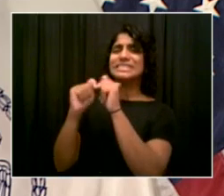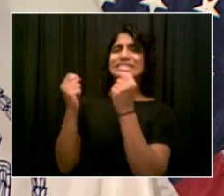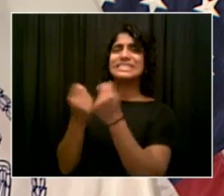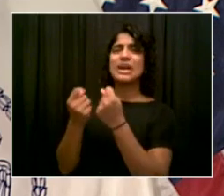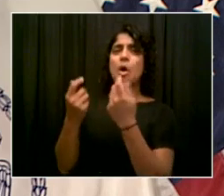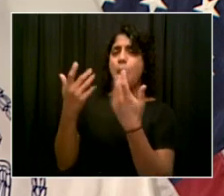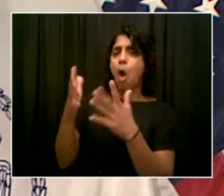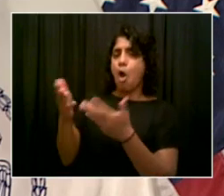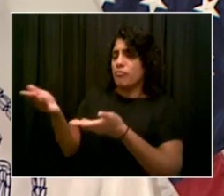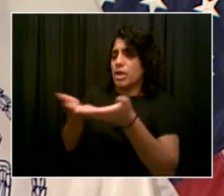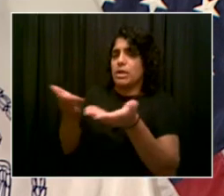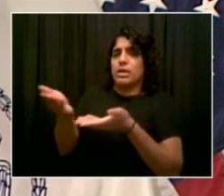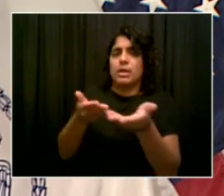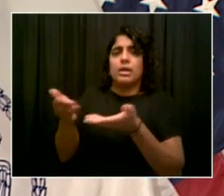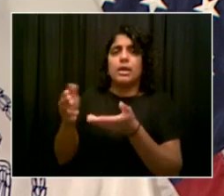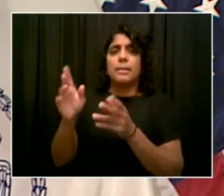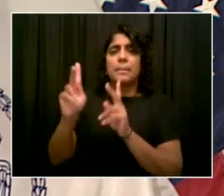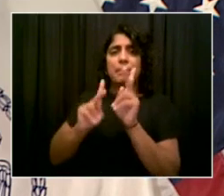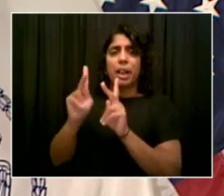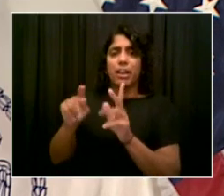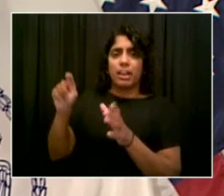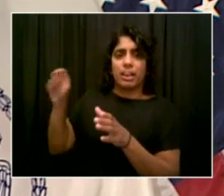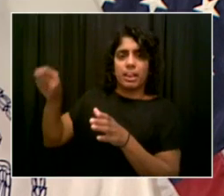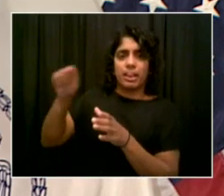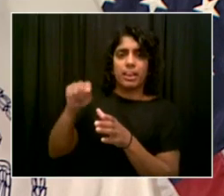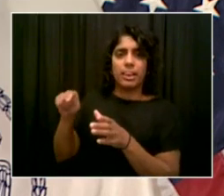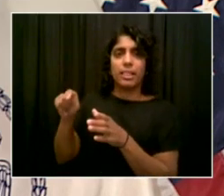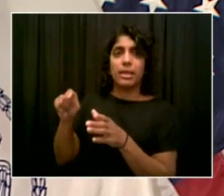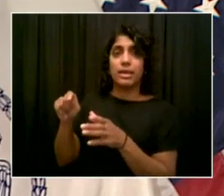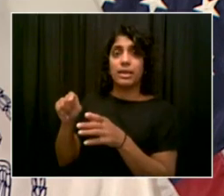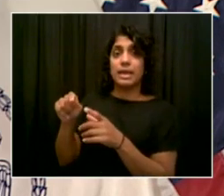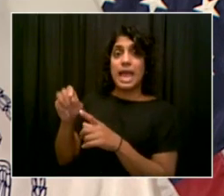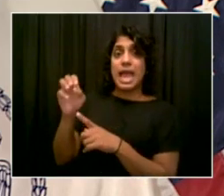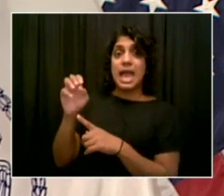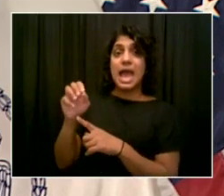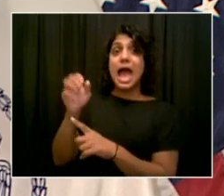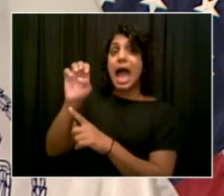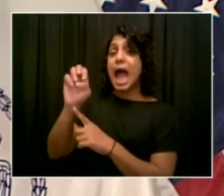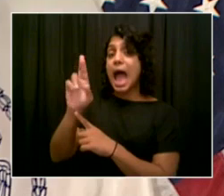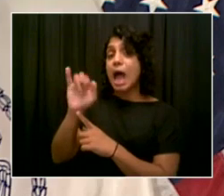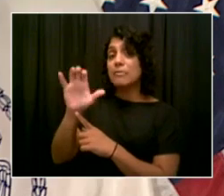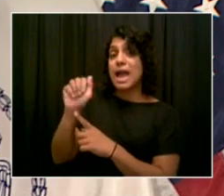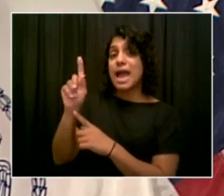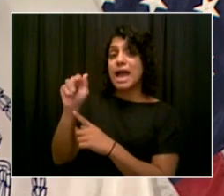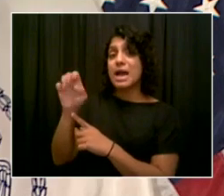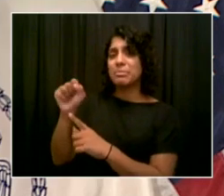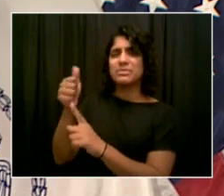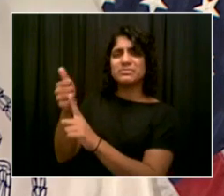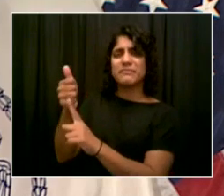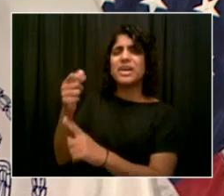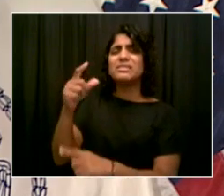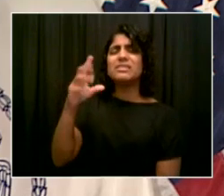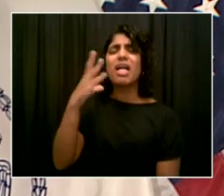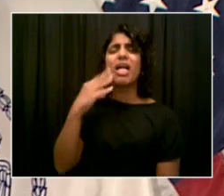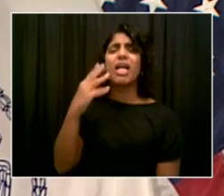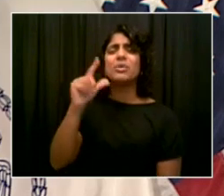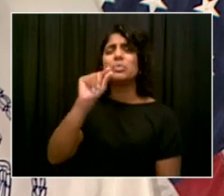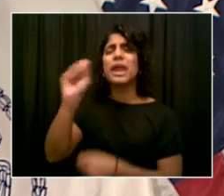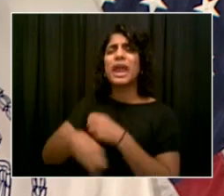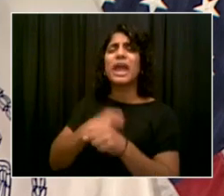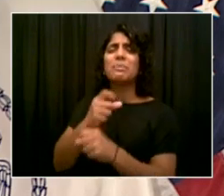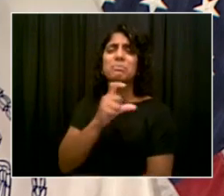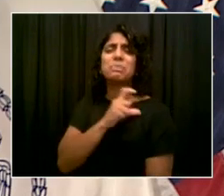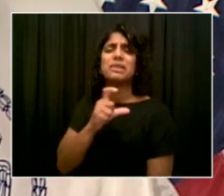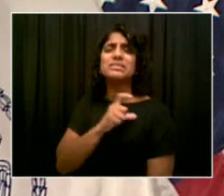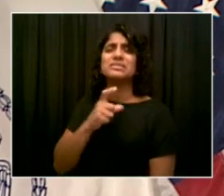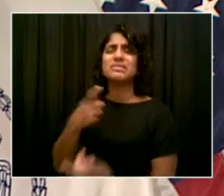officer. So I think it's great that he is there, and I want them to listen to his voice. I think he has an amazing perspective on the things